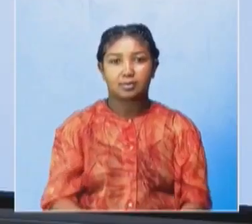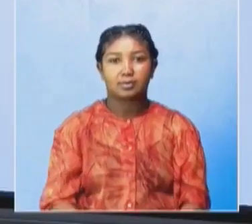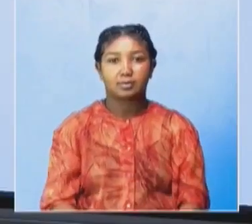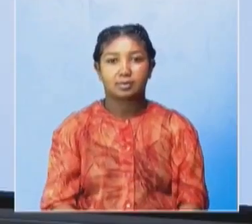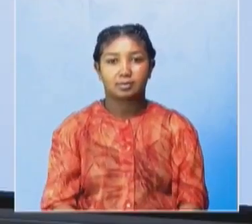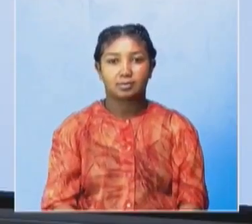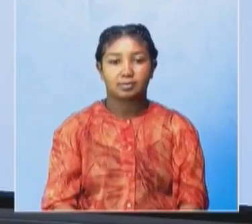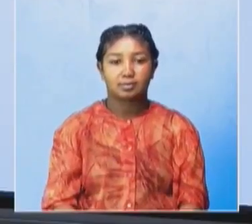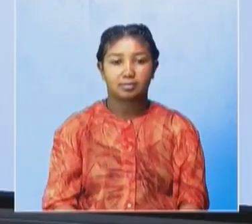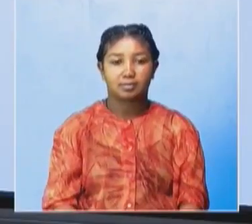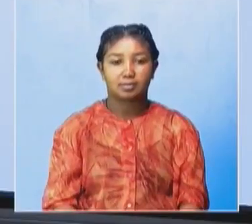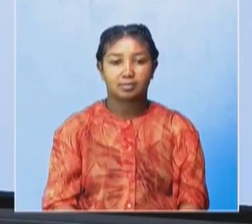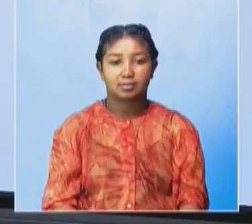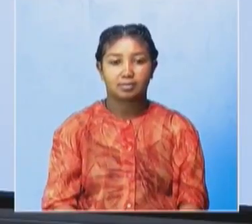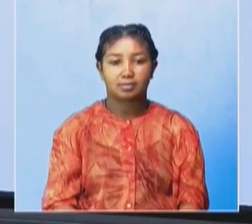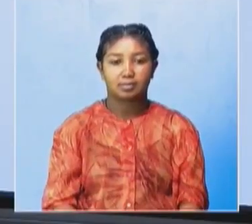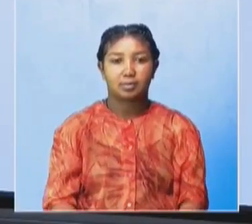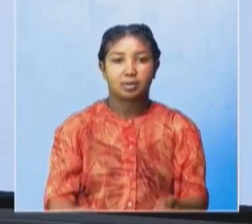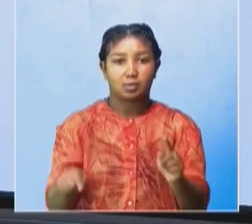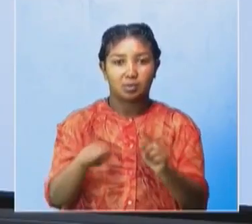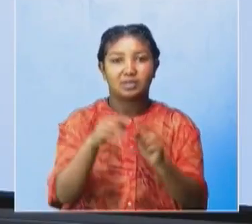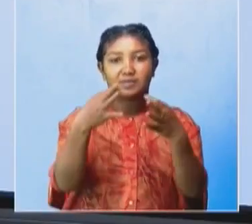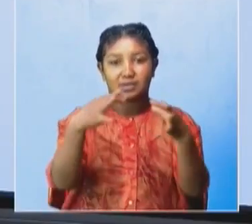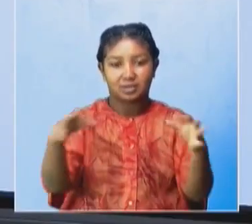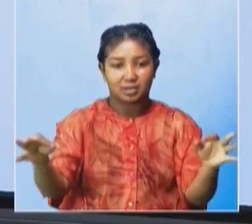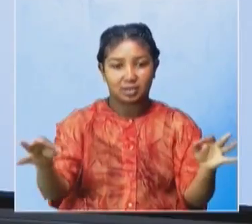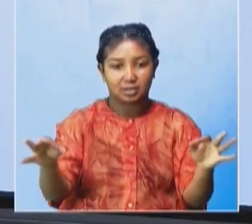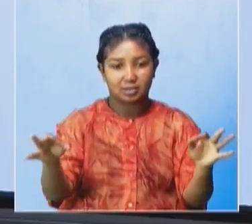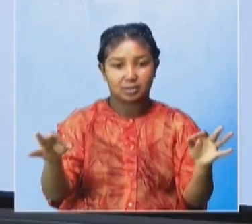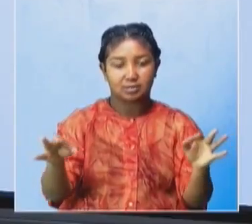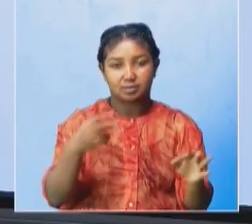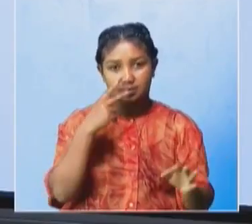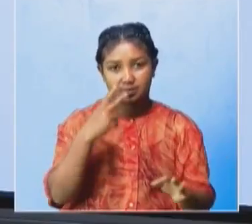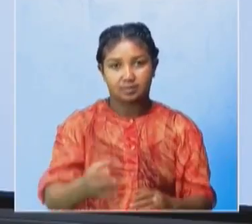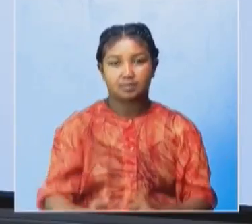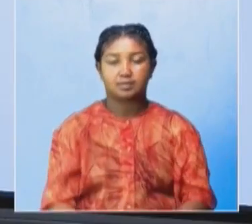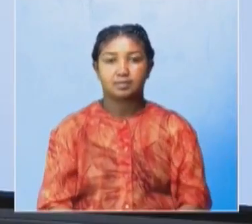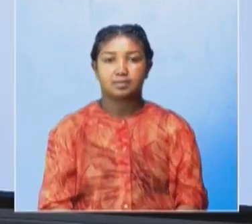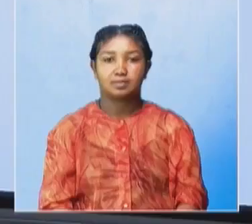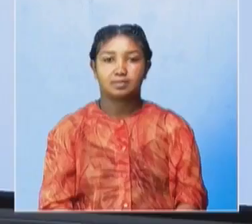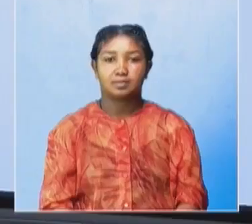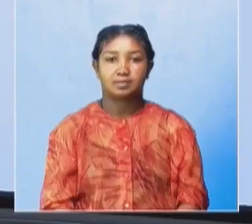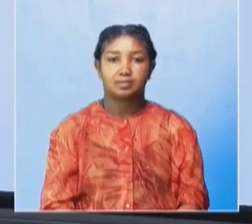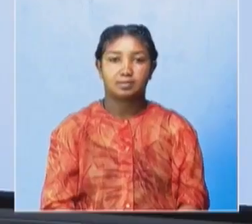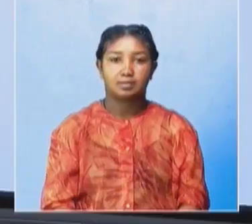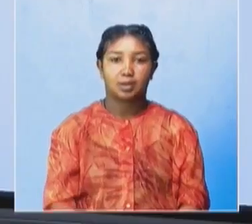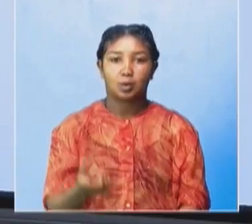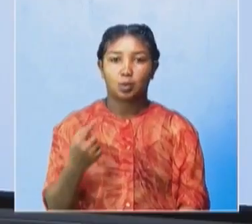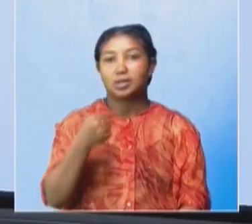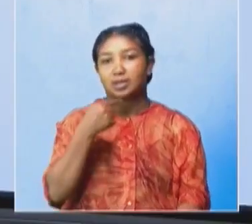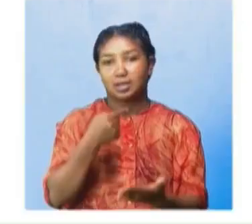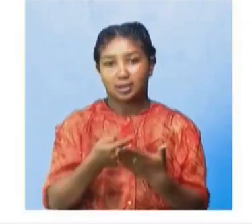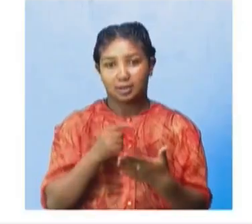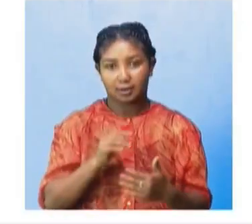a sentence, as positive sentence or affirmative sentence. For example, we can say